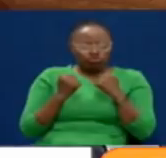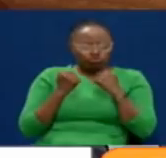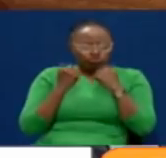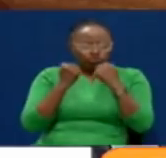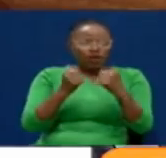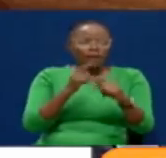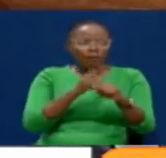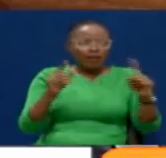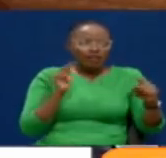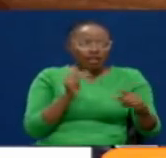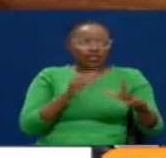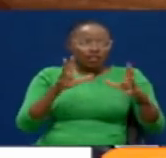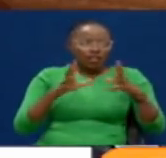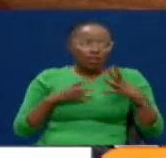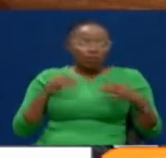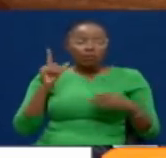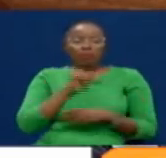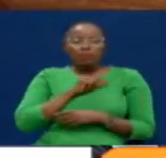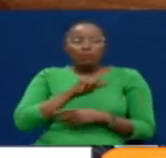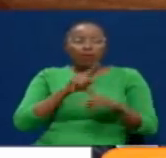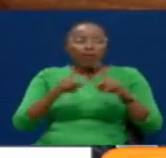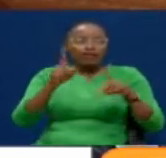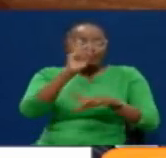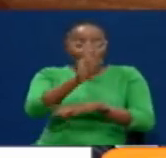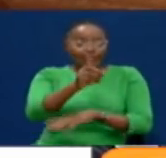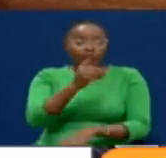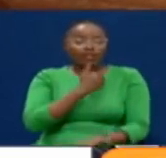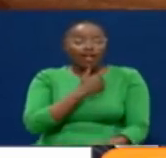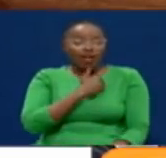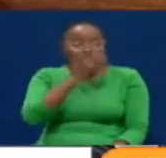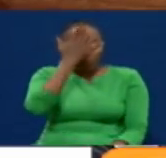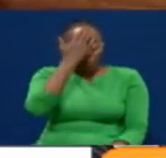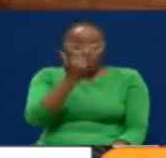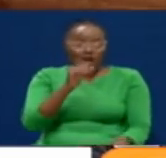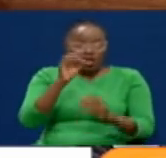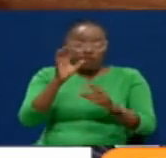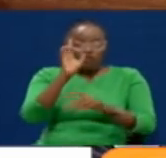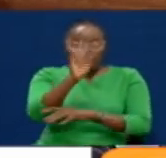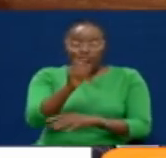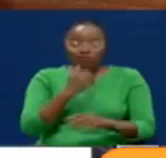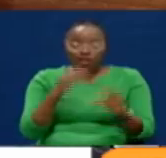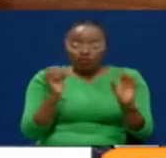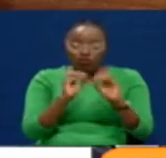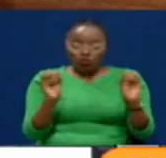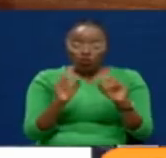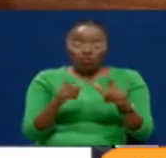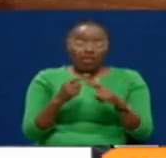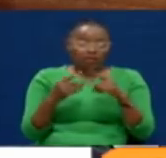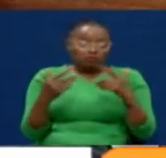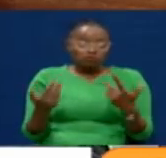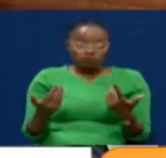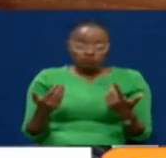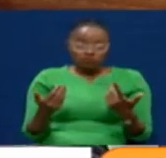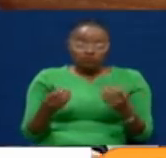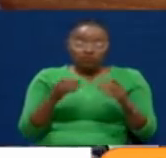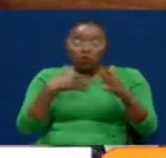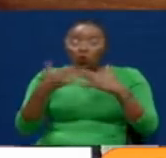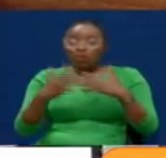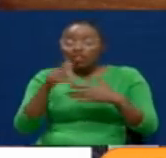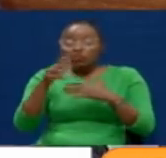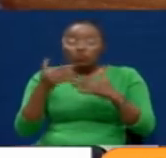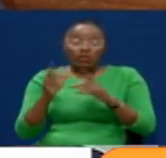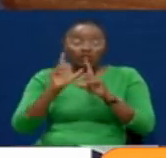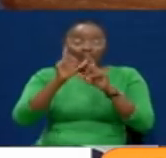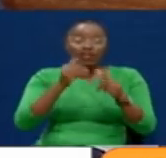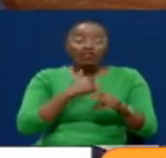we took it up, but we had discipline. Yeah. Because without discipline, Jeff, you know, and whether you are talented and you